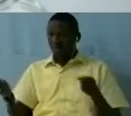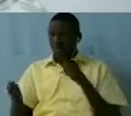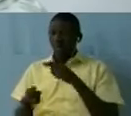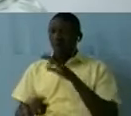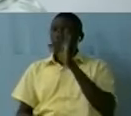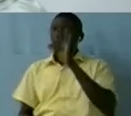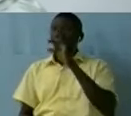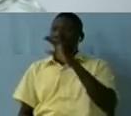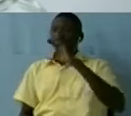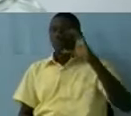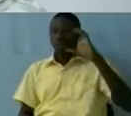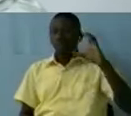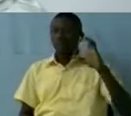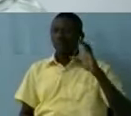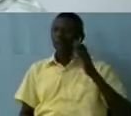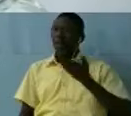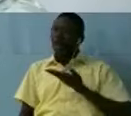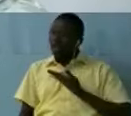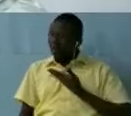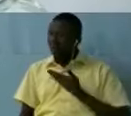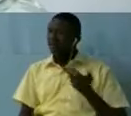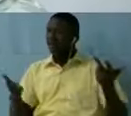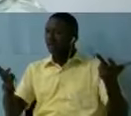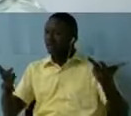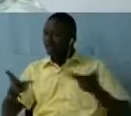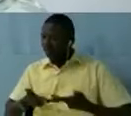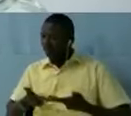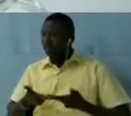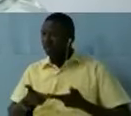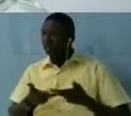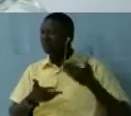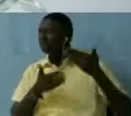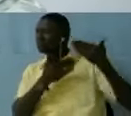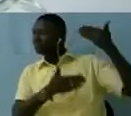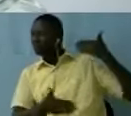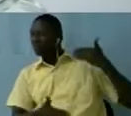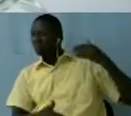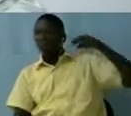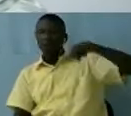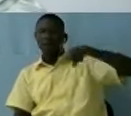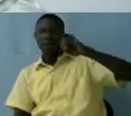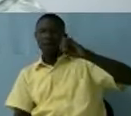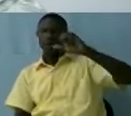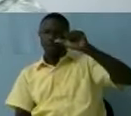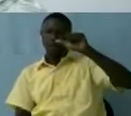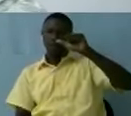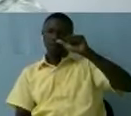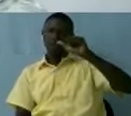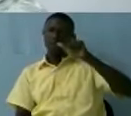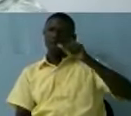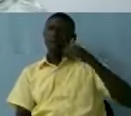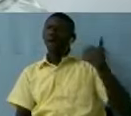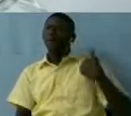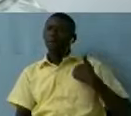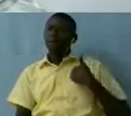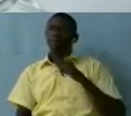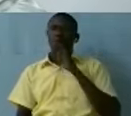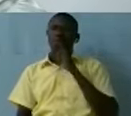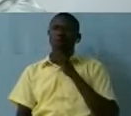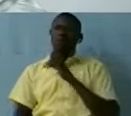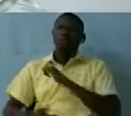had invited certain NIA of former NIA officials who are held at the